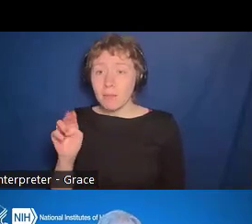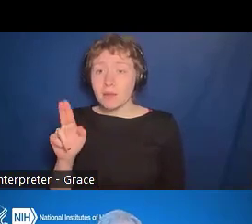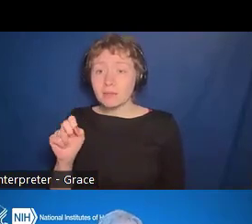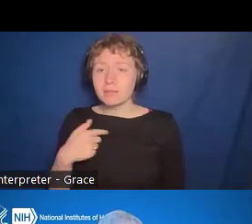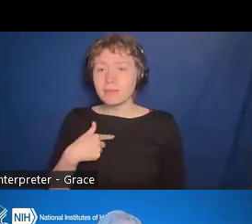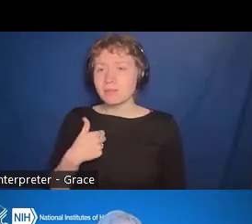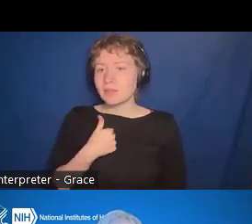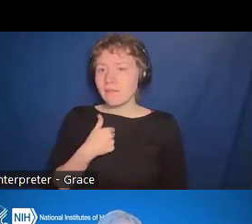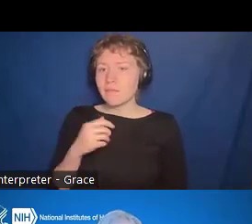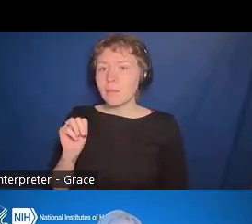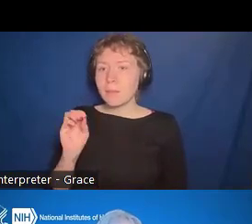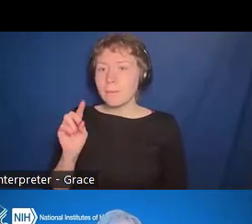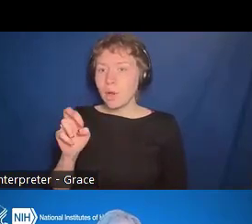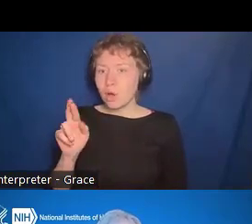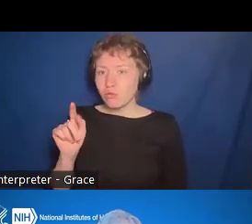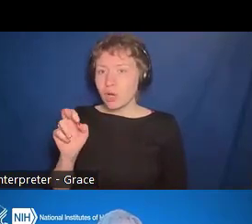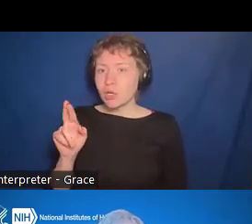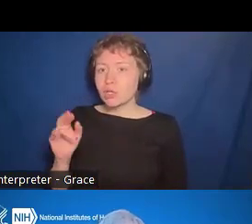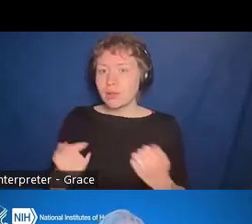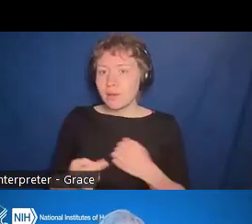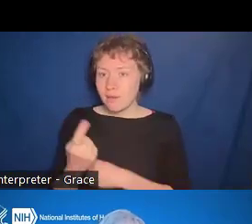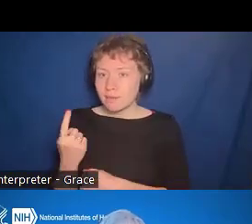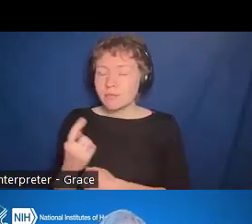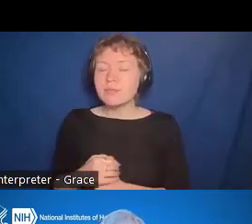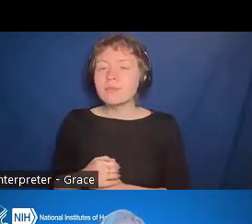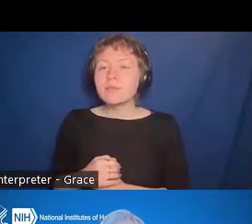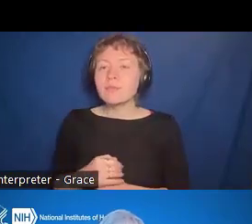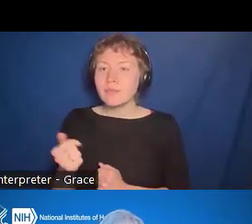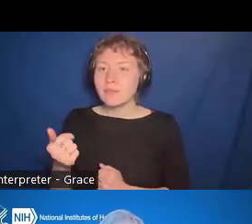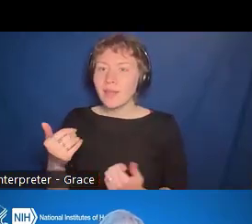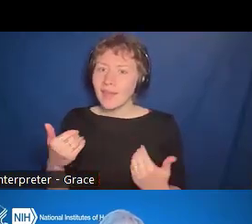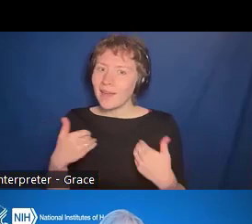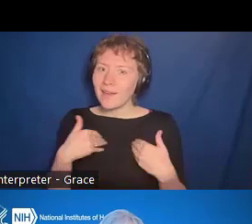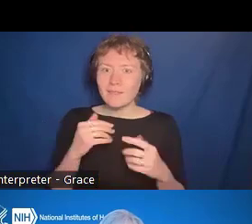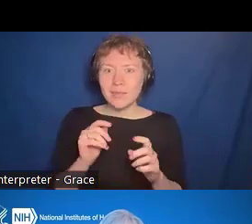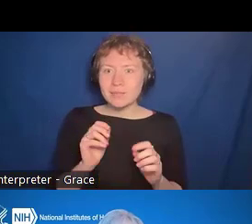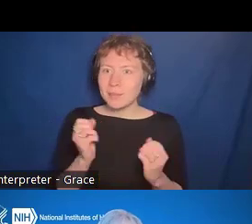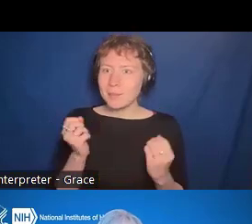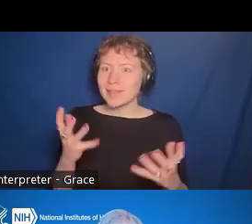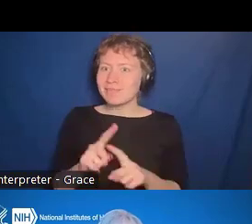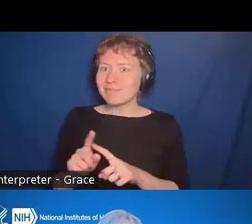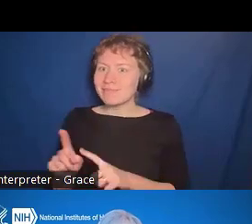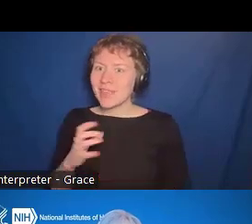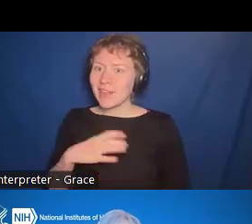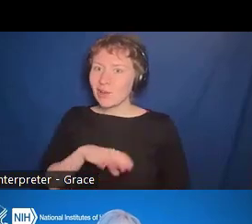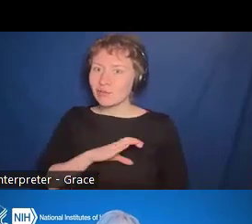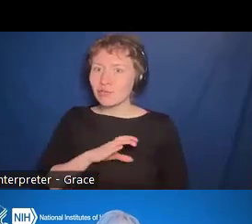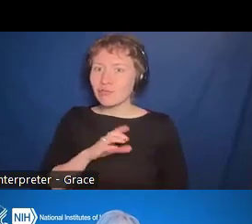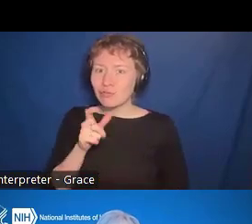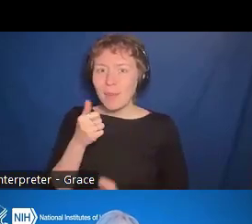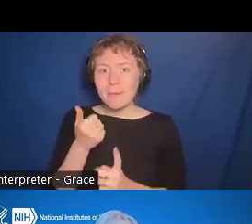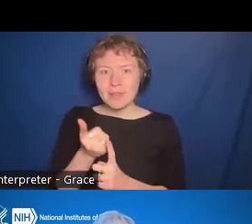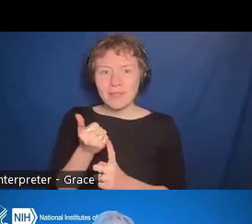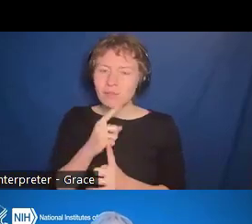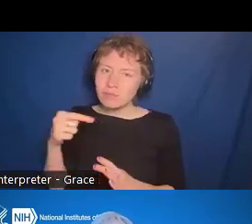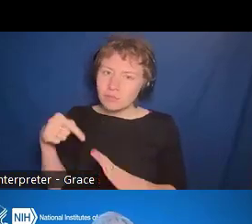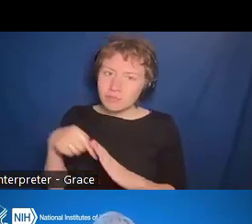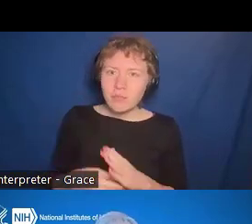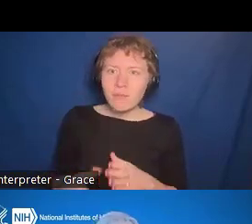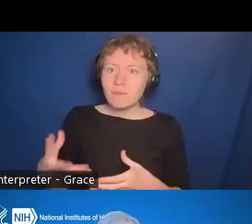day, but I am joined by a host of characters who have been deeply involved in